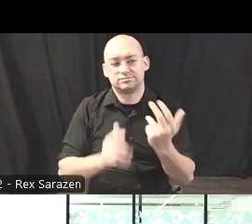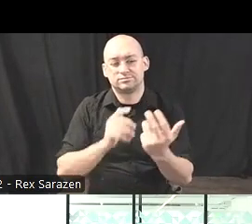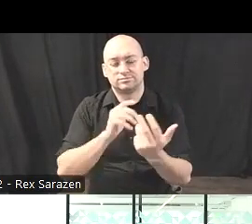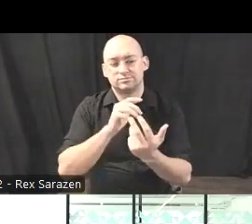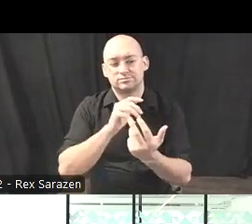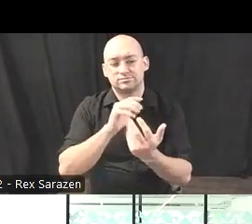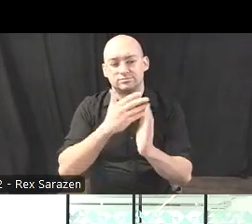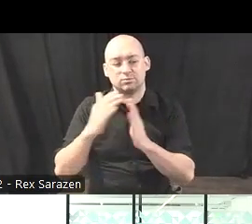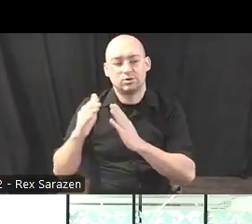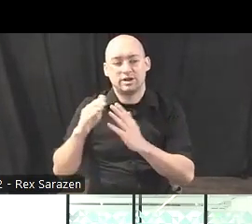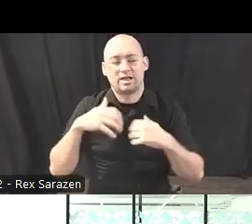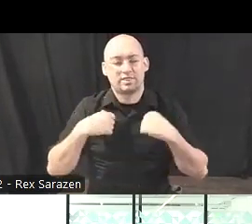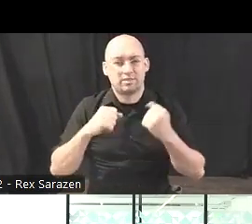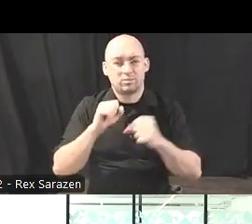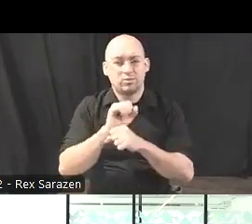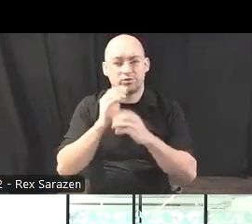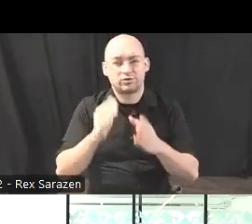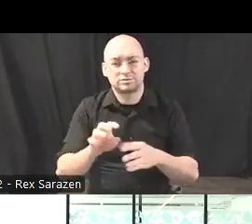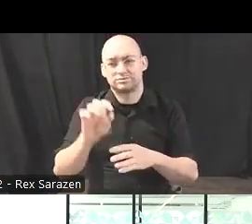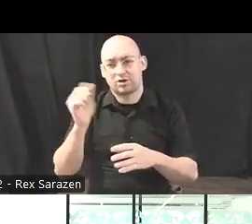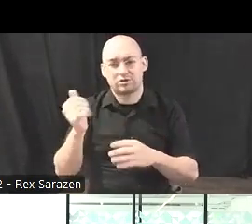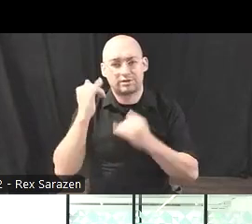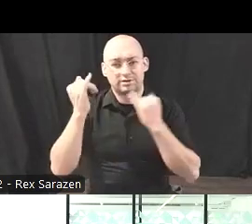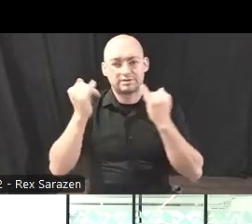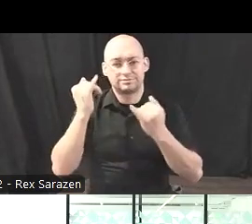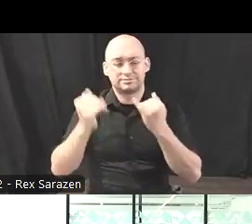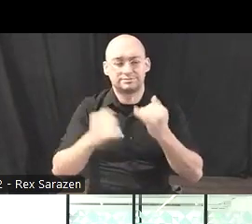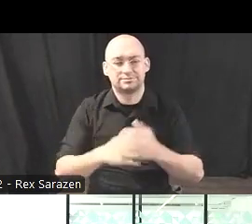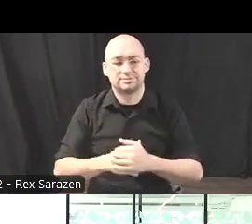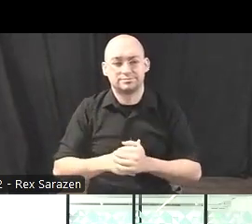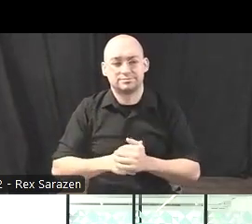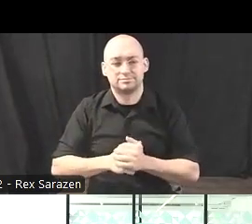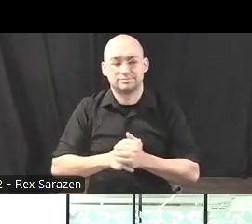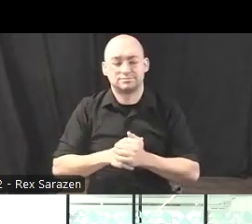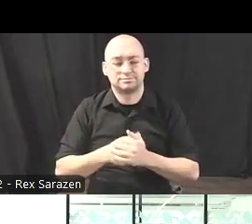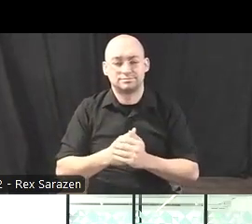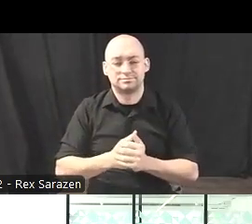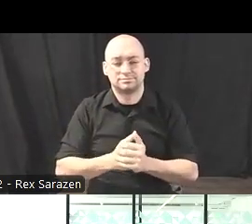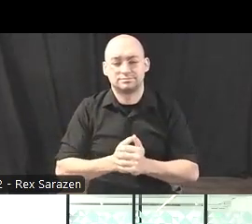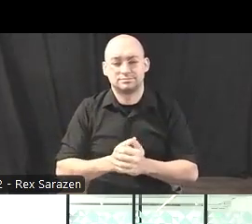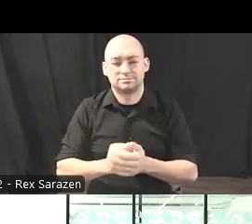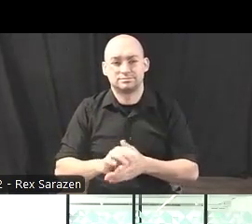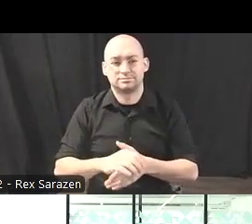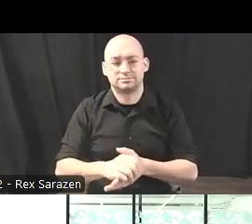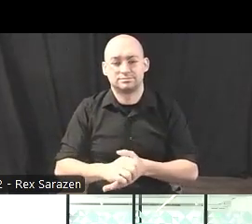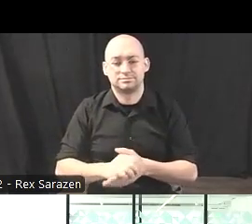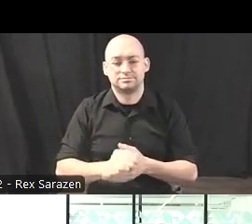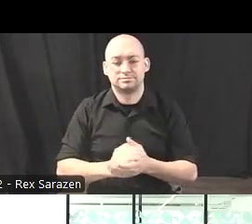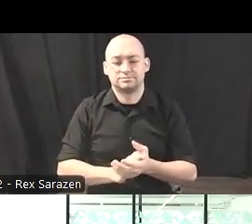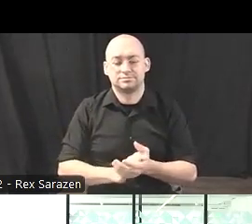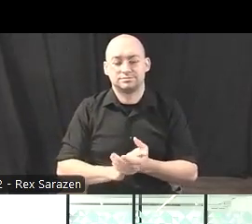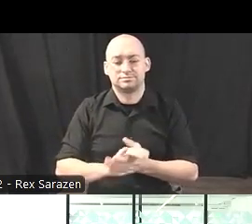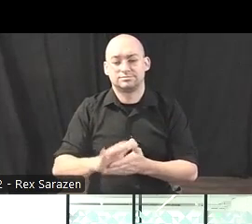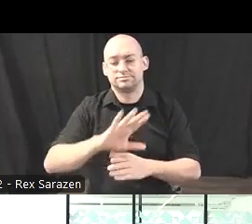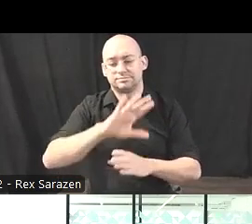was started by our CalCompass program as well. Next slide. In the area of inclusion and equity,